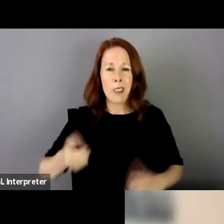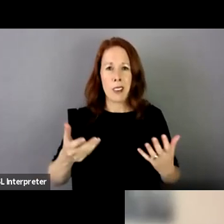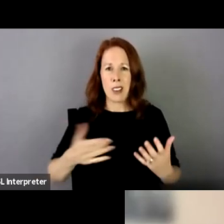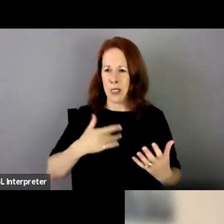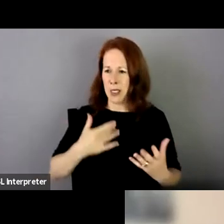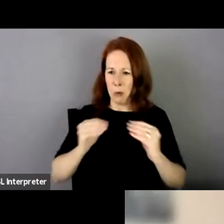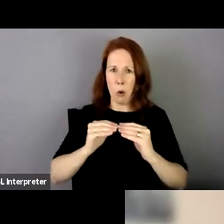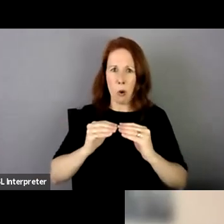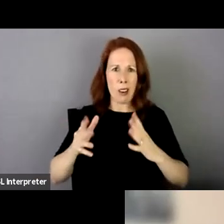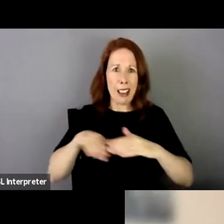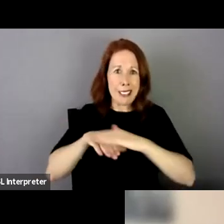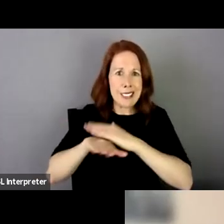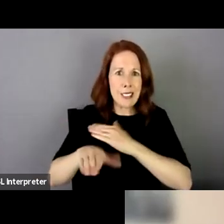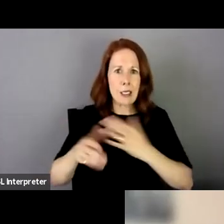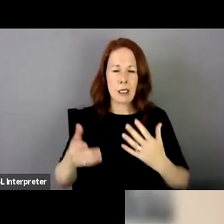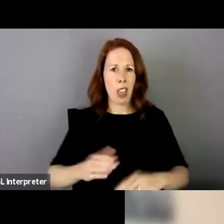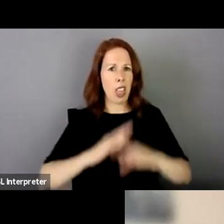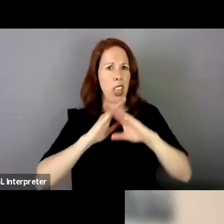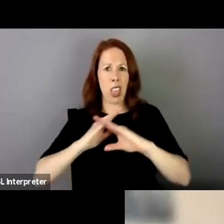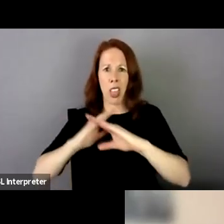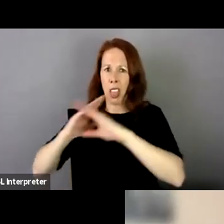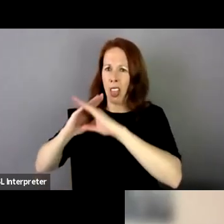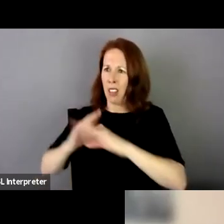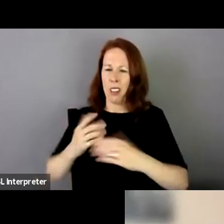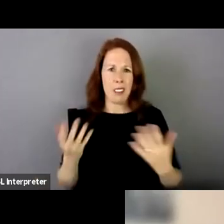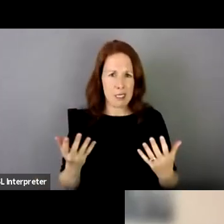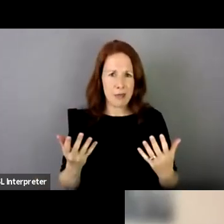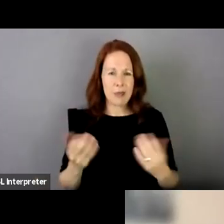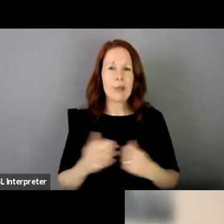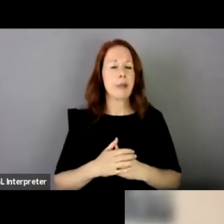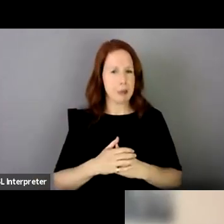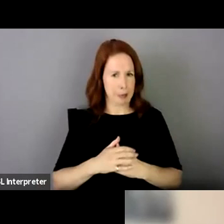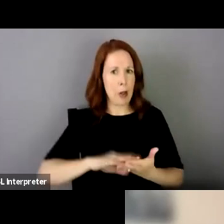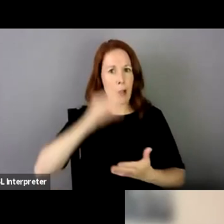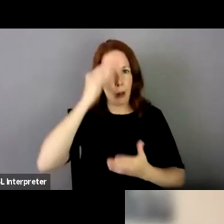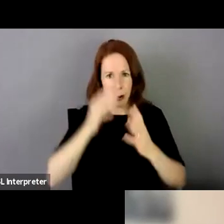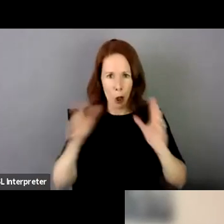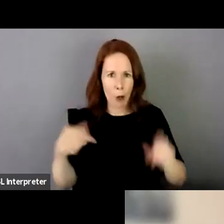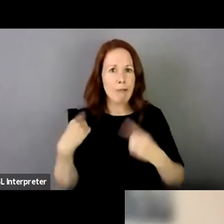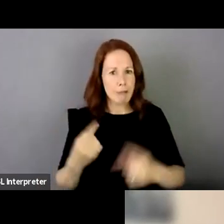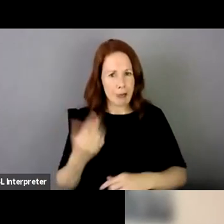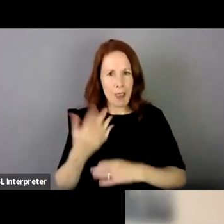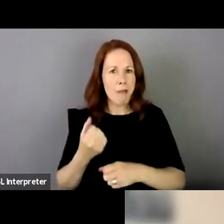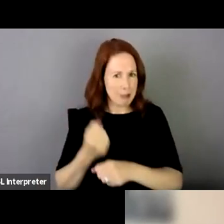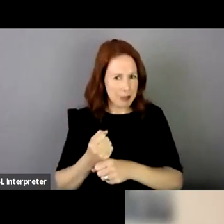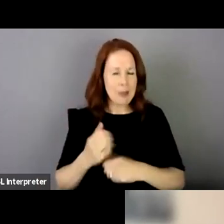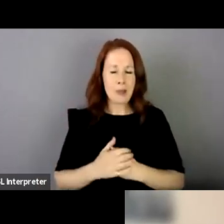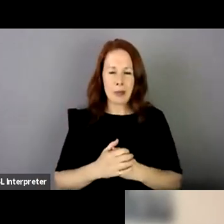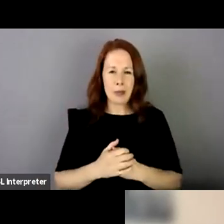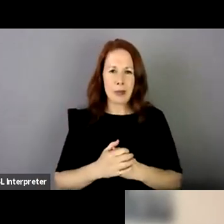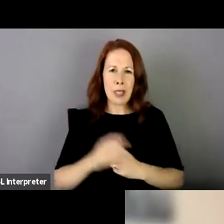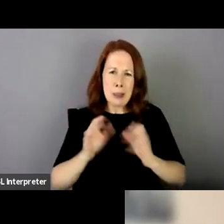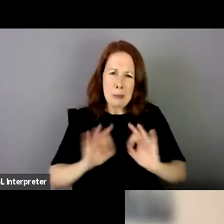need mobility accessibility in their surroundings. We need to talk about this because so many